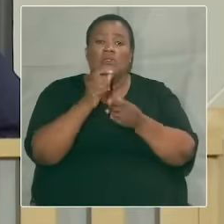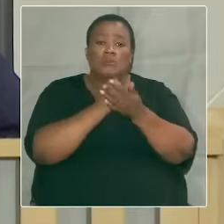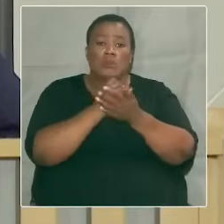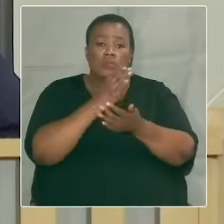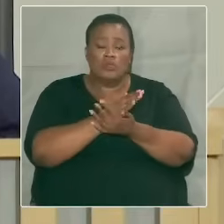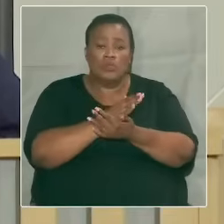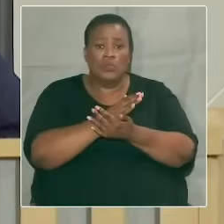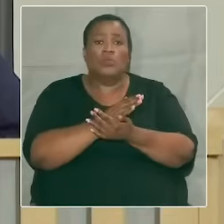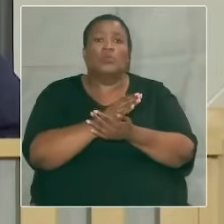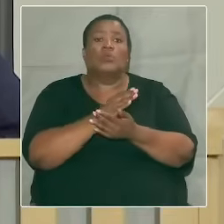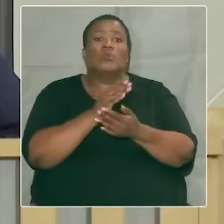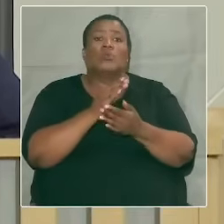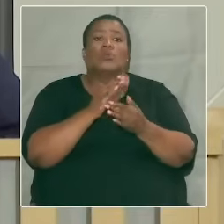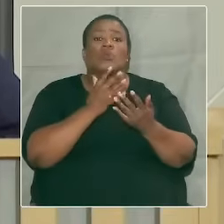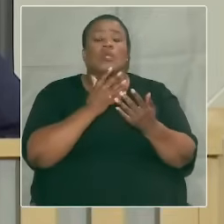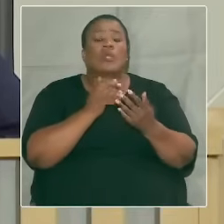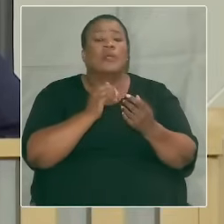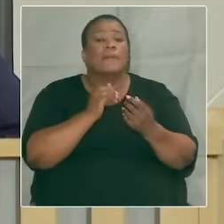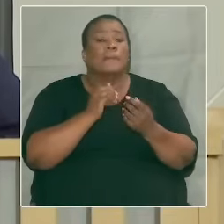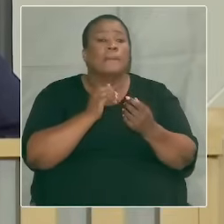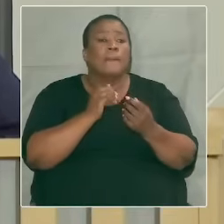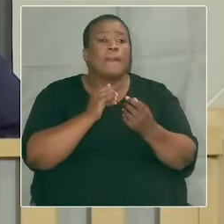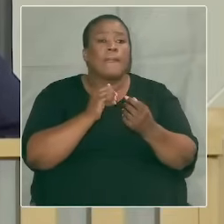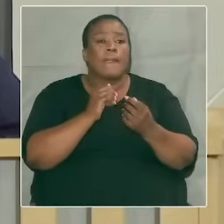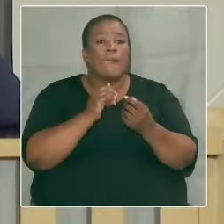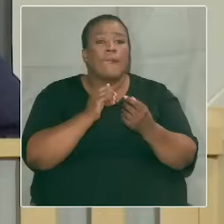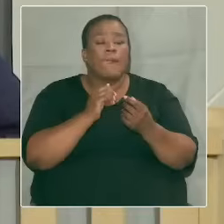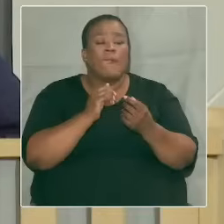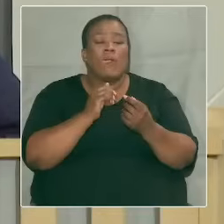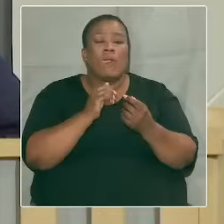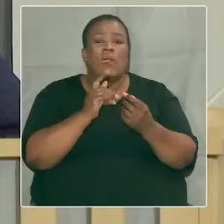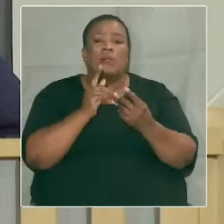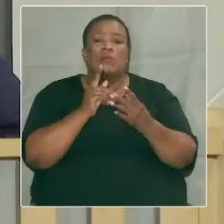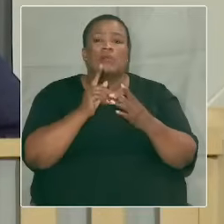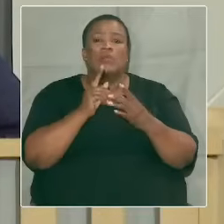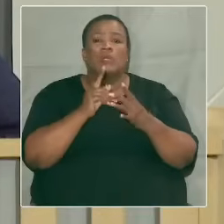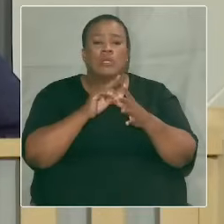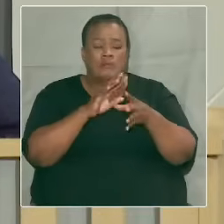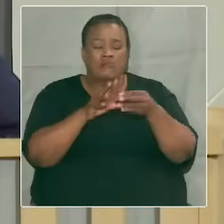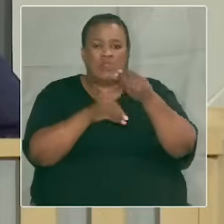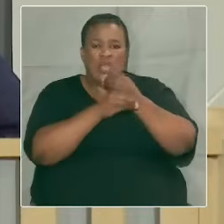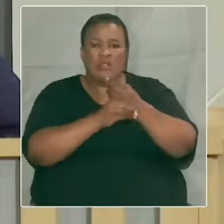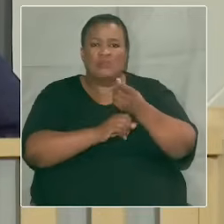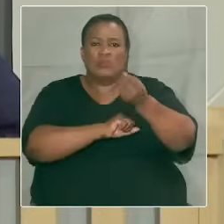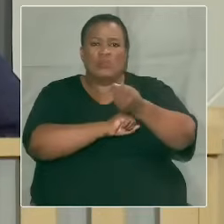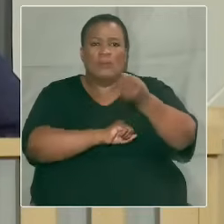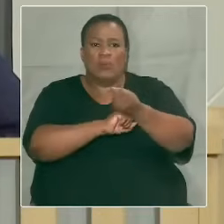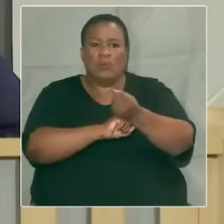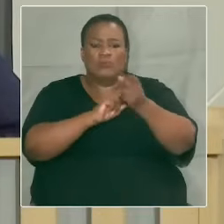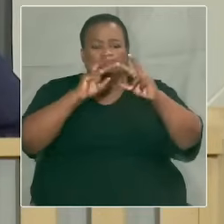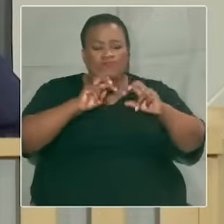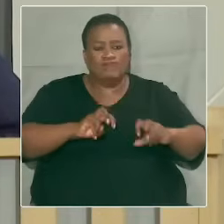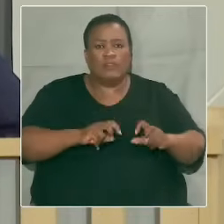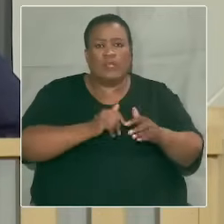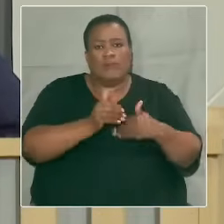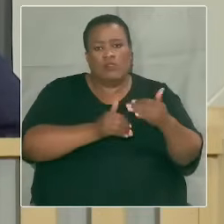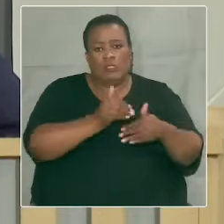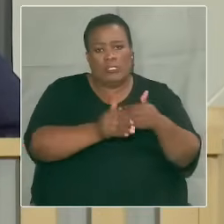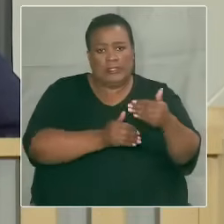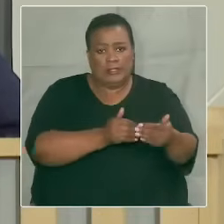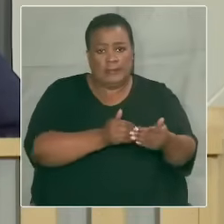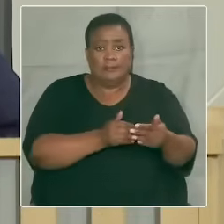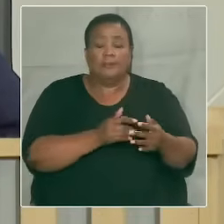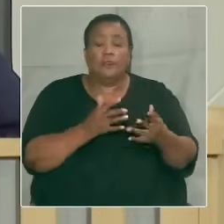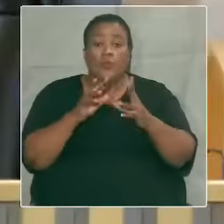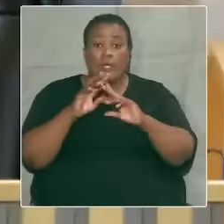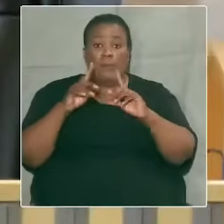threats, thereby strengthening the investigative process. The Department of Correctional